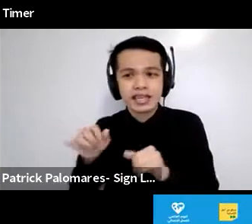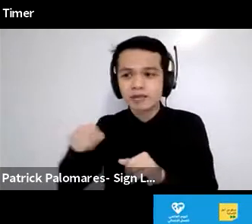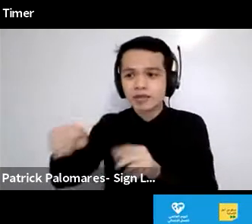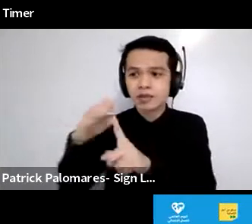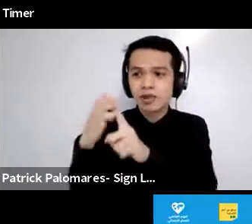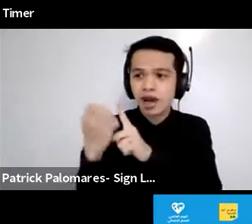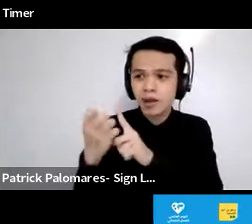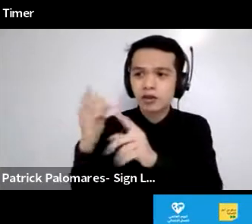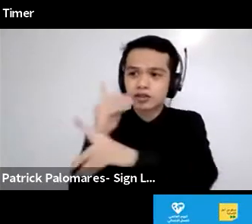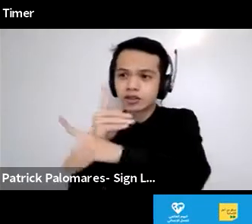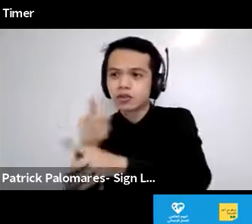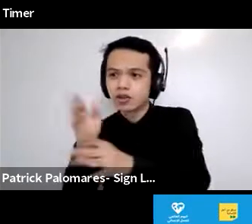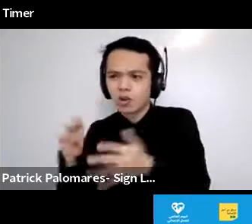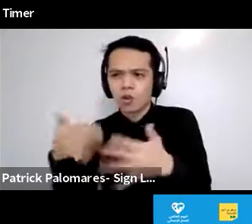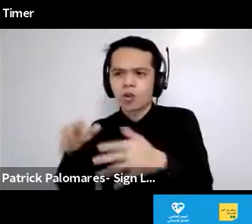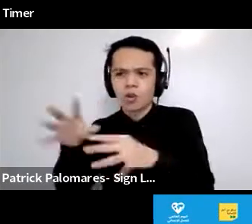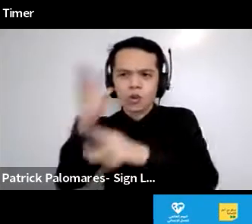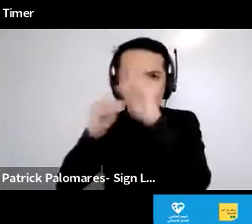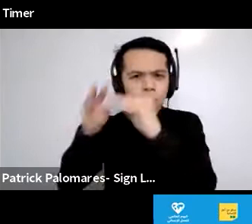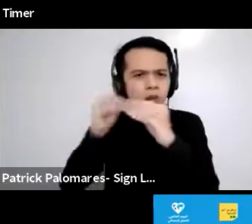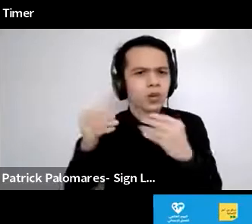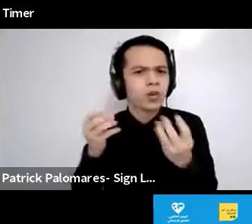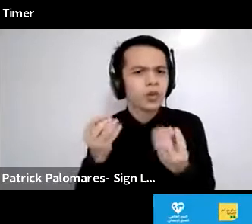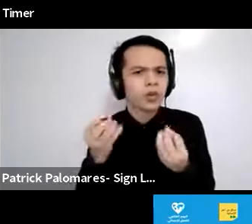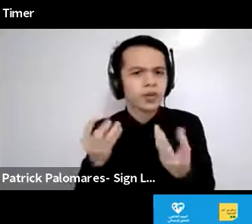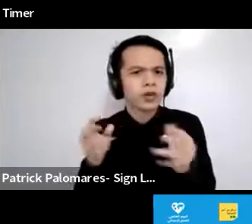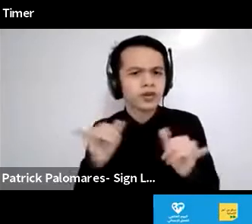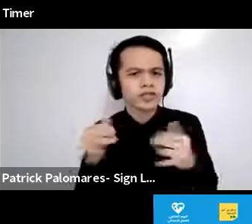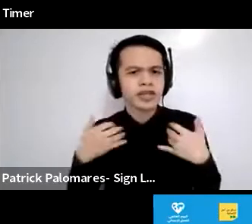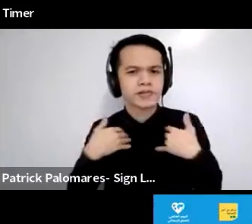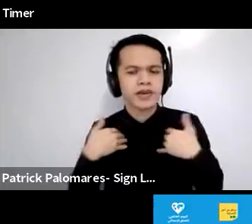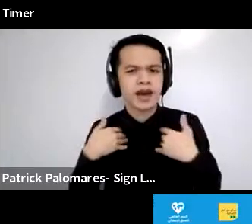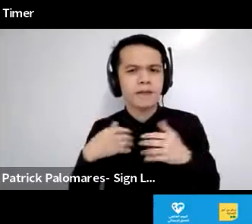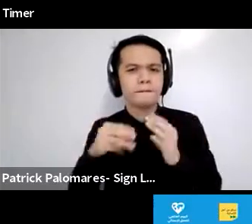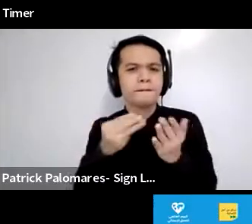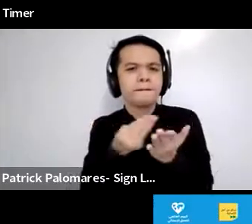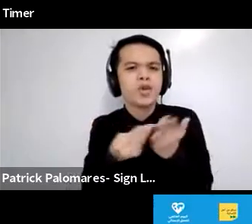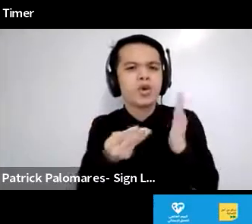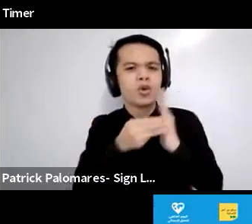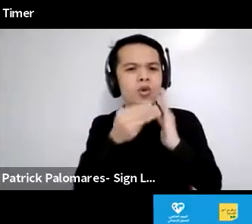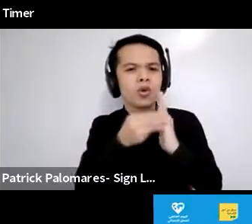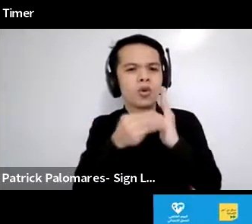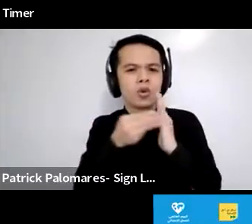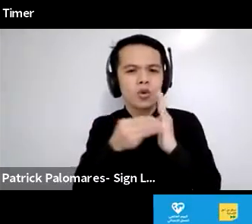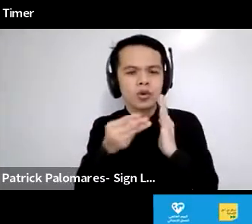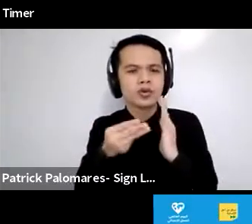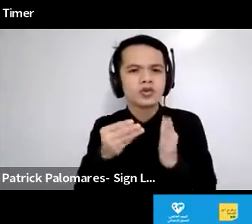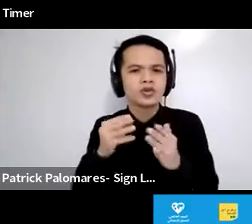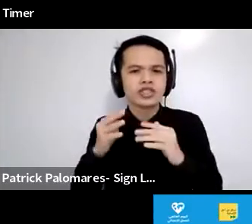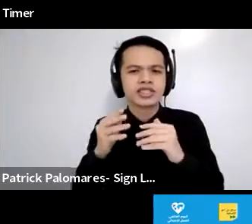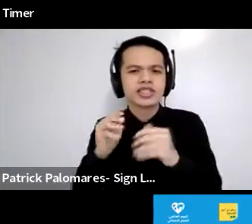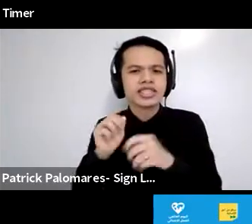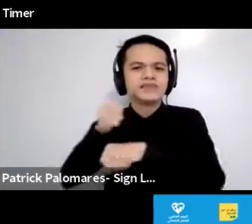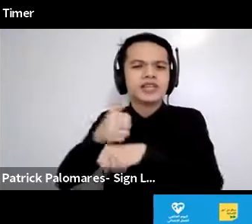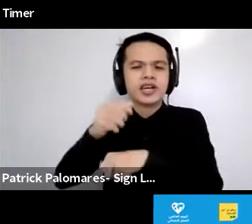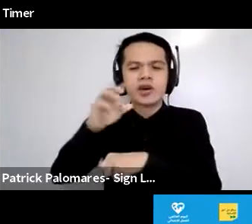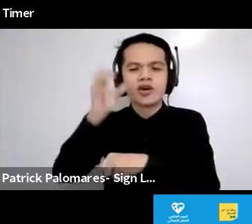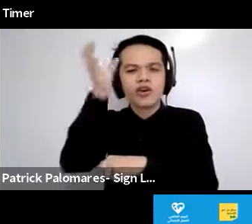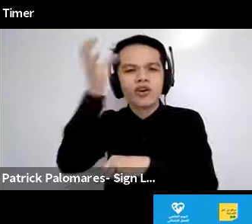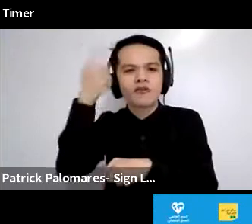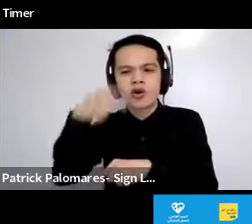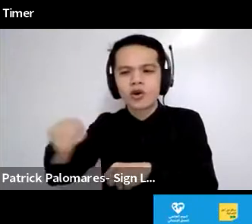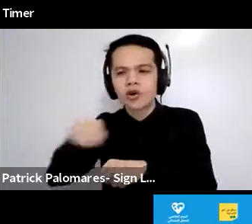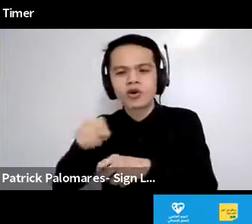defenders. Right now, we are also developing climate modules, which are built in the context of the communities.